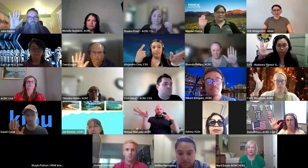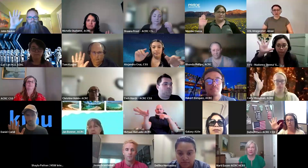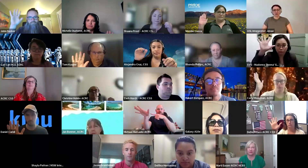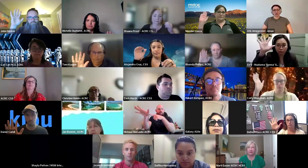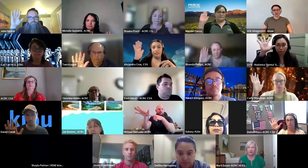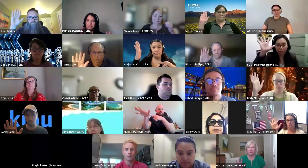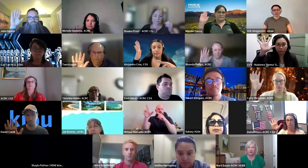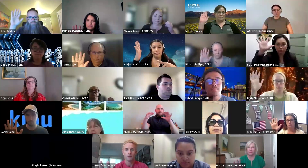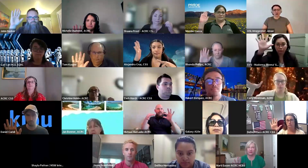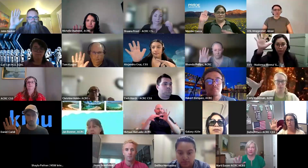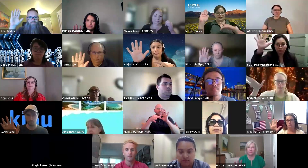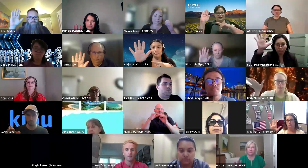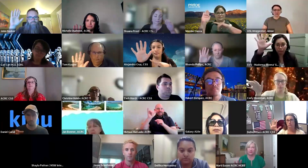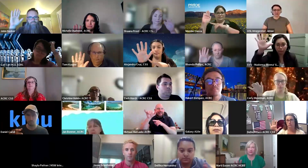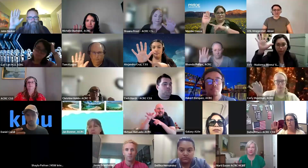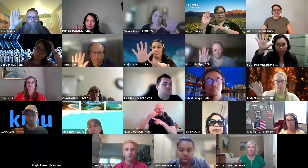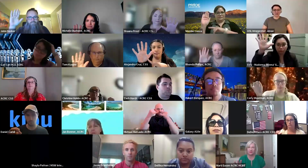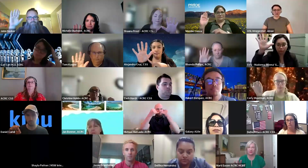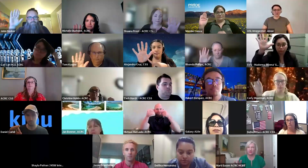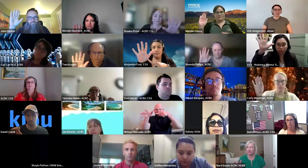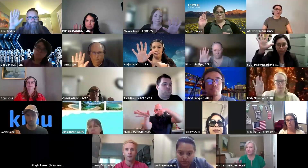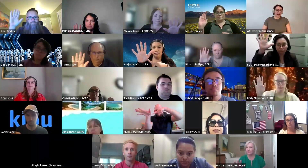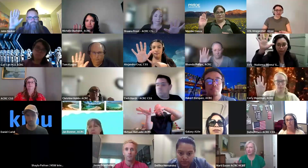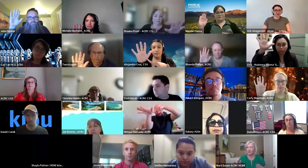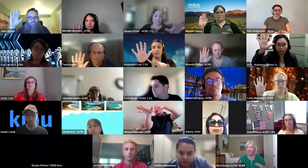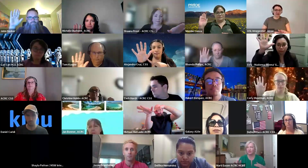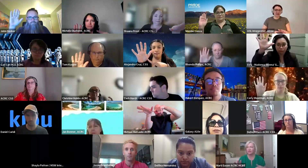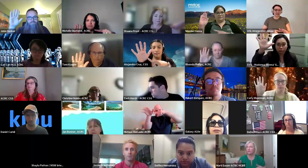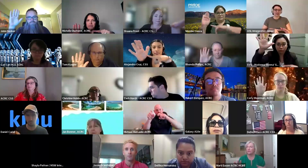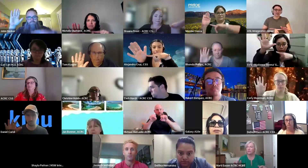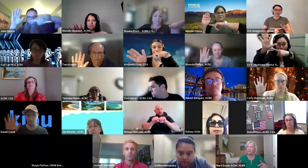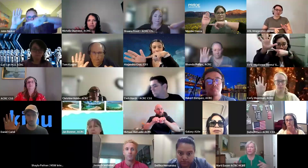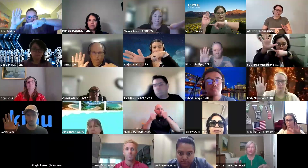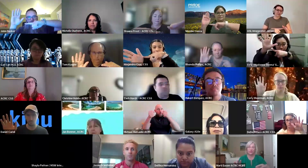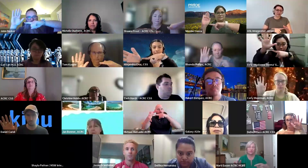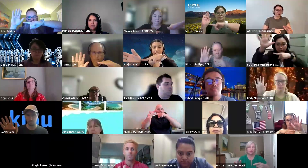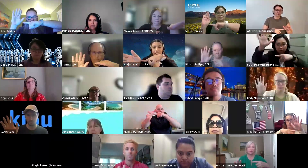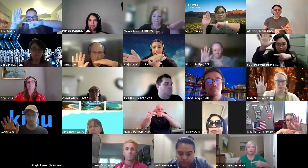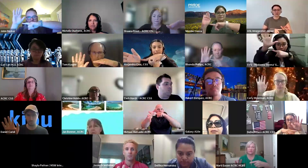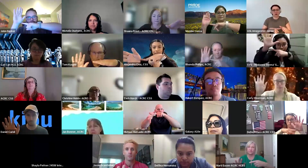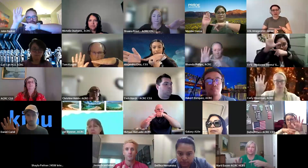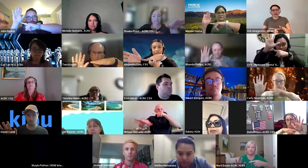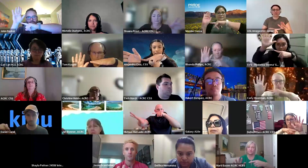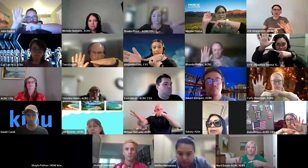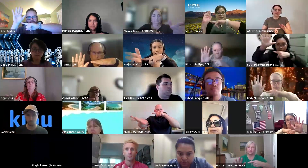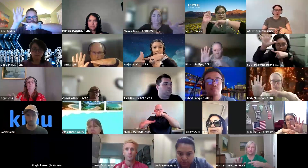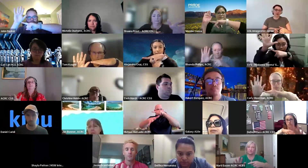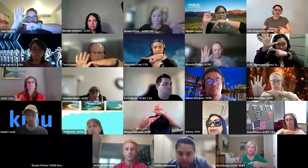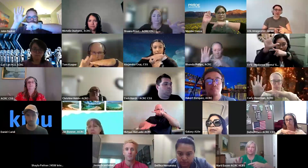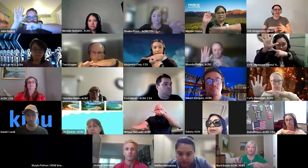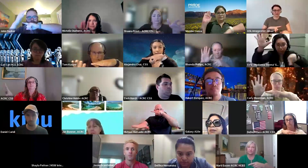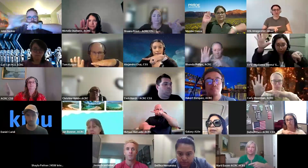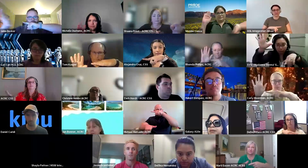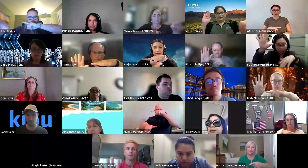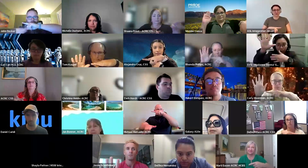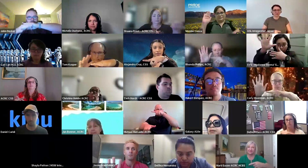hand. Non-dominant is the branch, so it's kind of like the leaf connected to the twig, it breaks off,